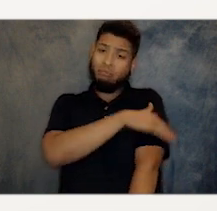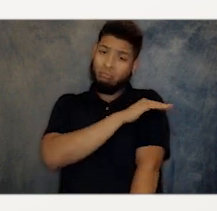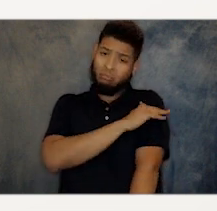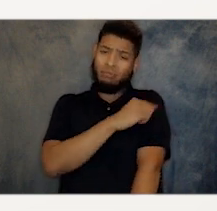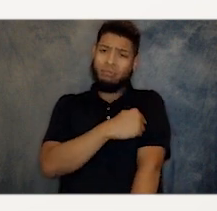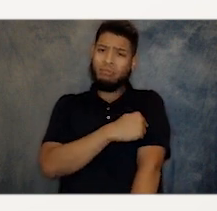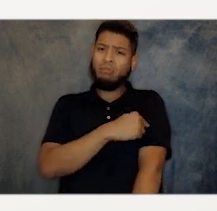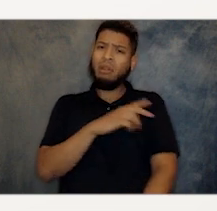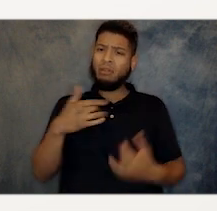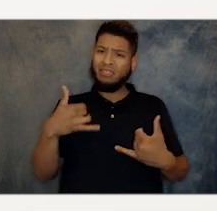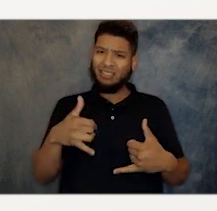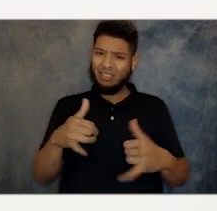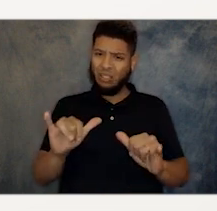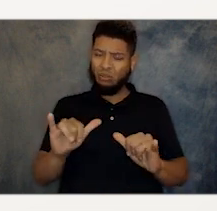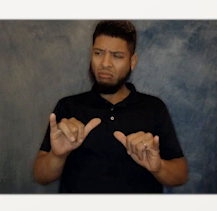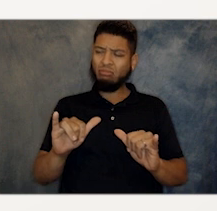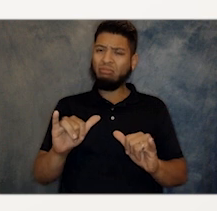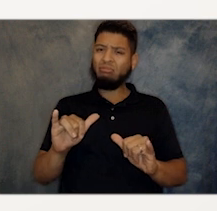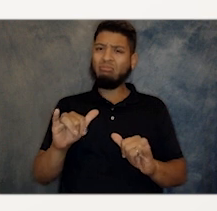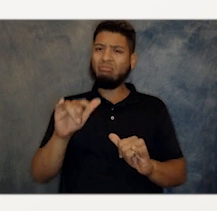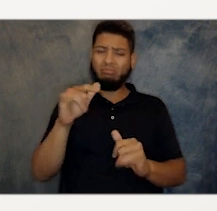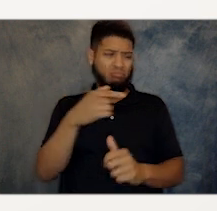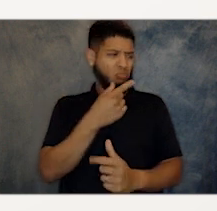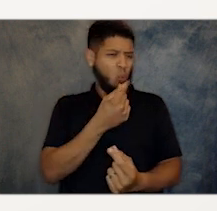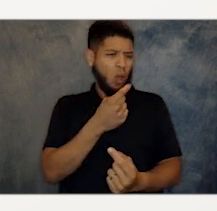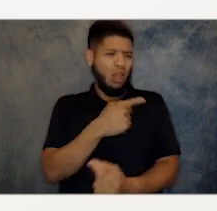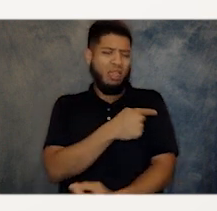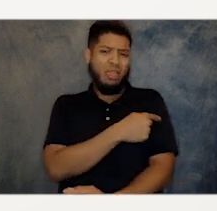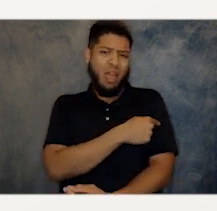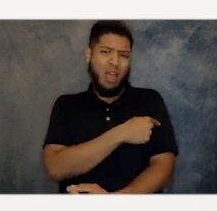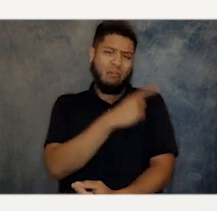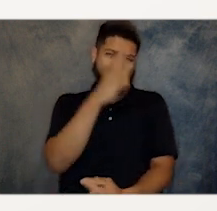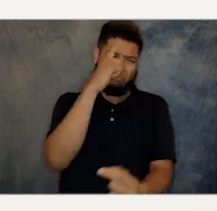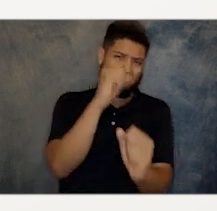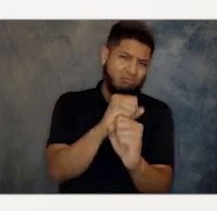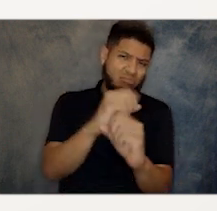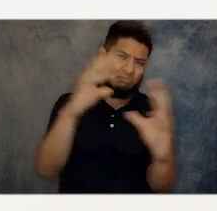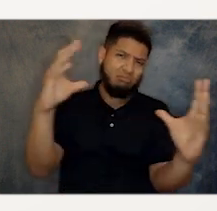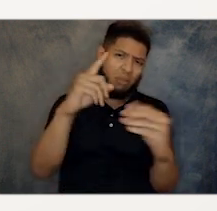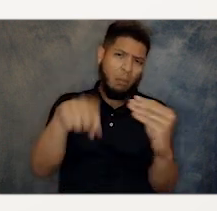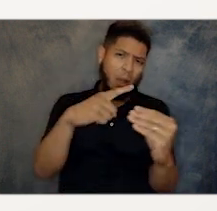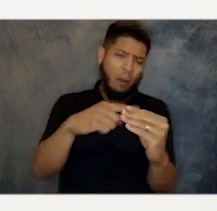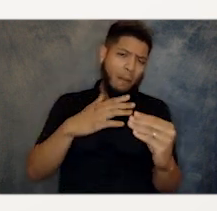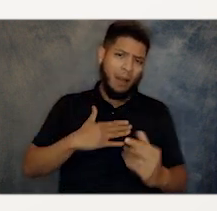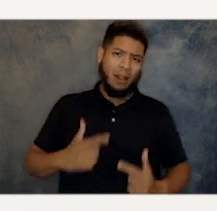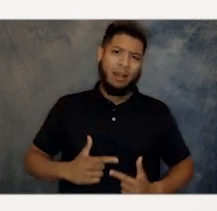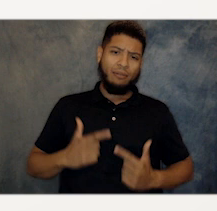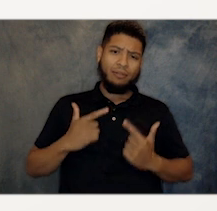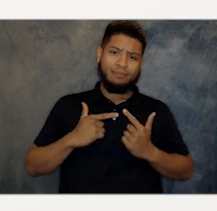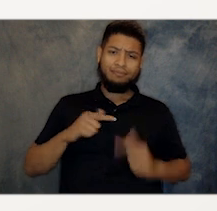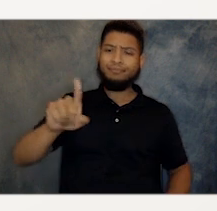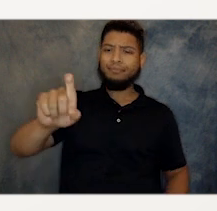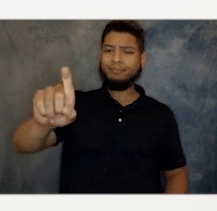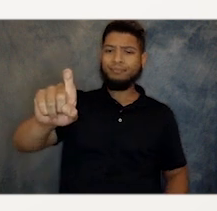The skin is healed, but the scars grow deeper. When you touch them, what do they tell